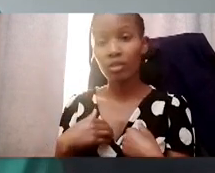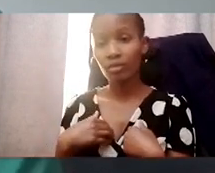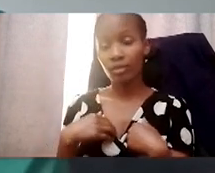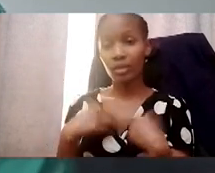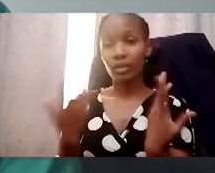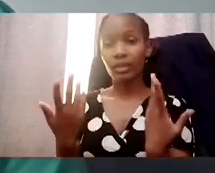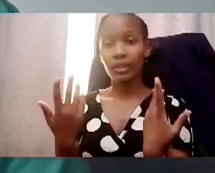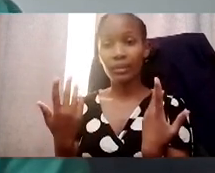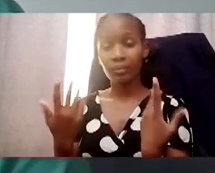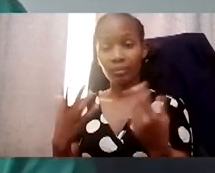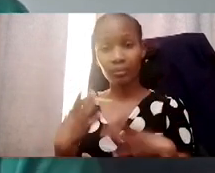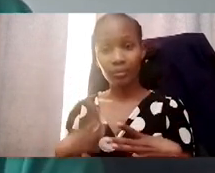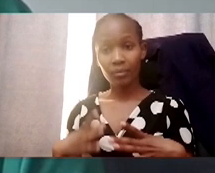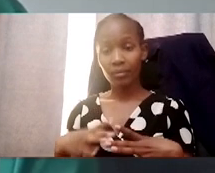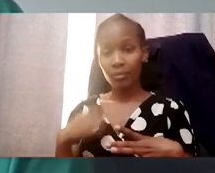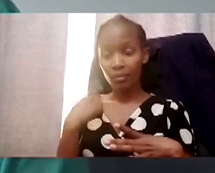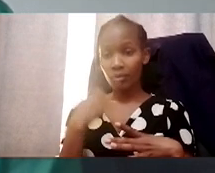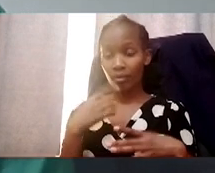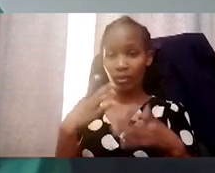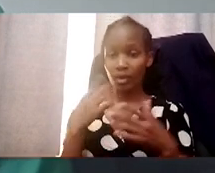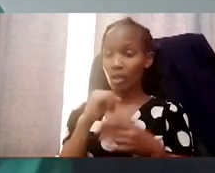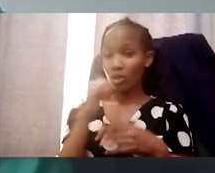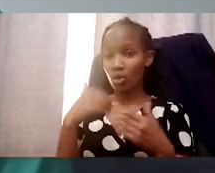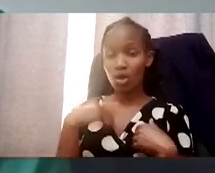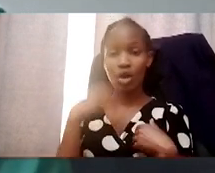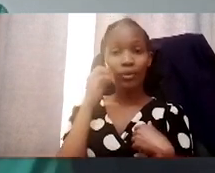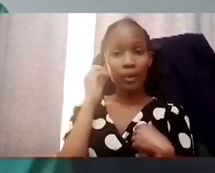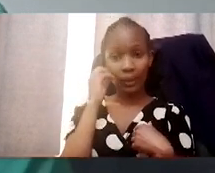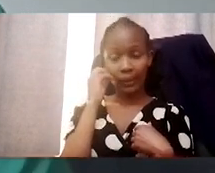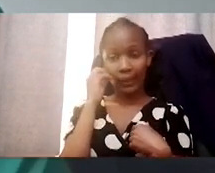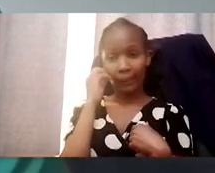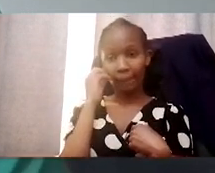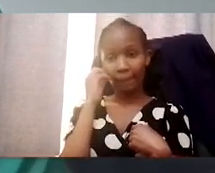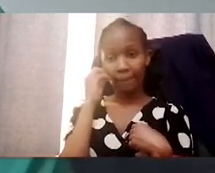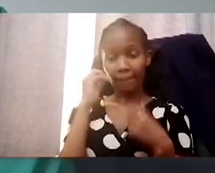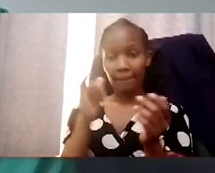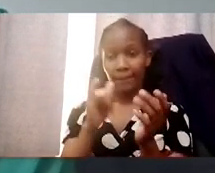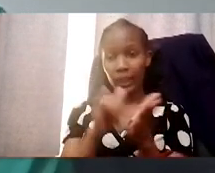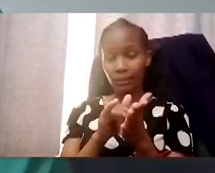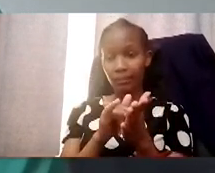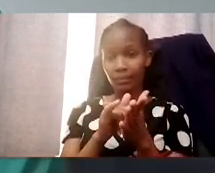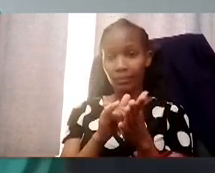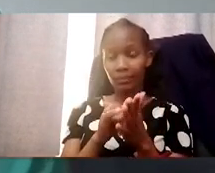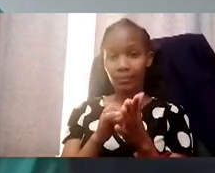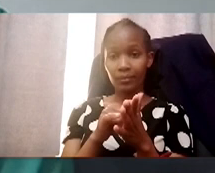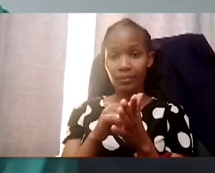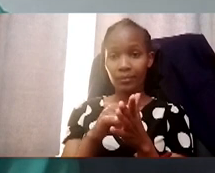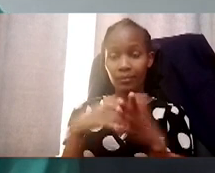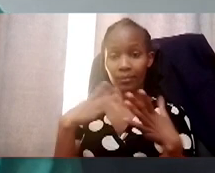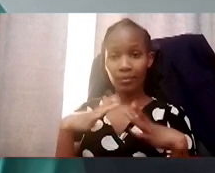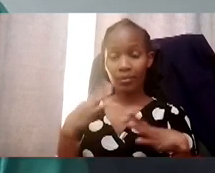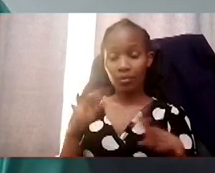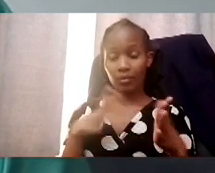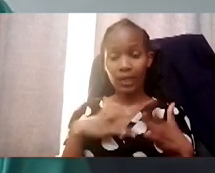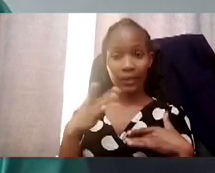people, and internally displaced persons. So mm-hmm. those are the particular populations of concern